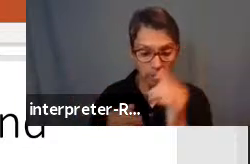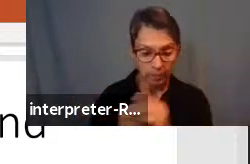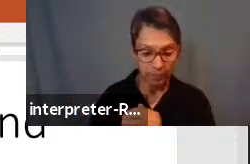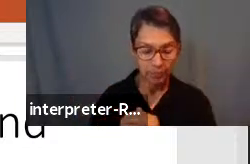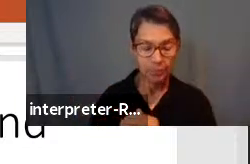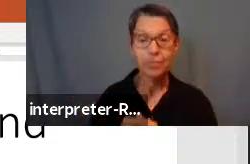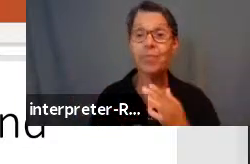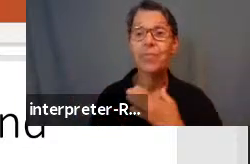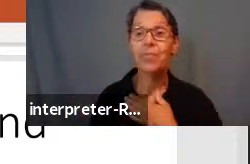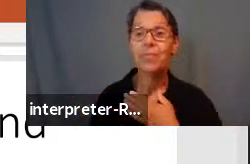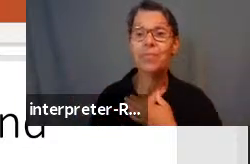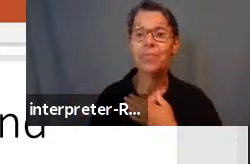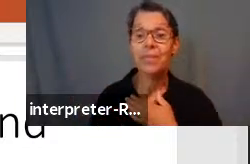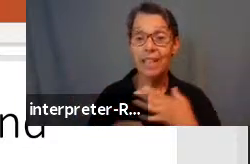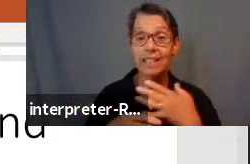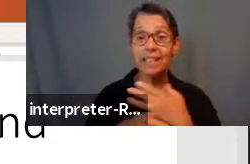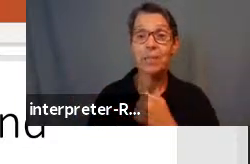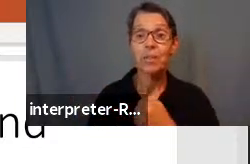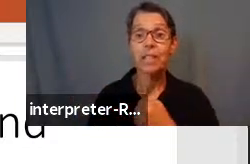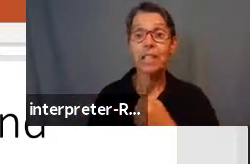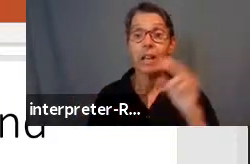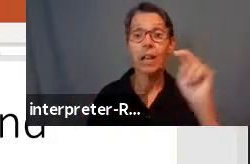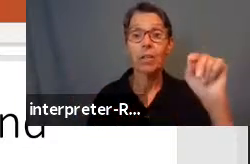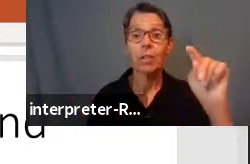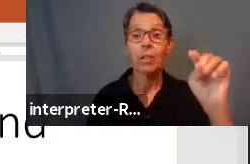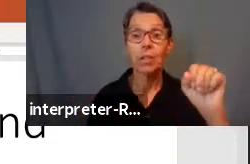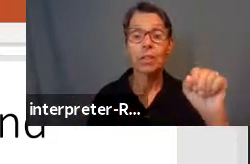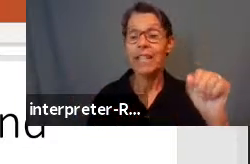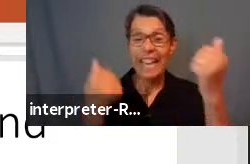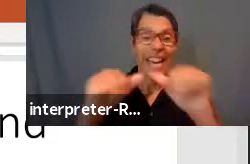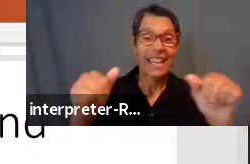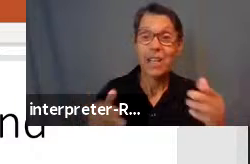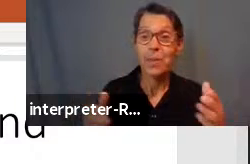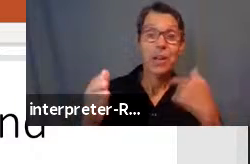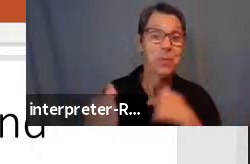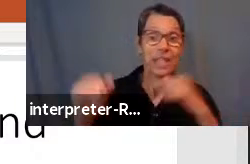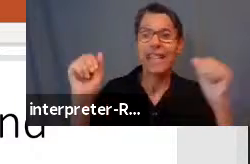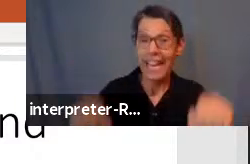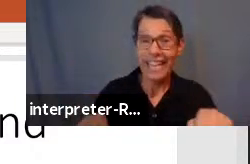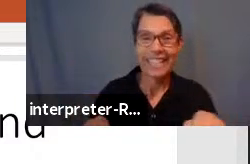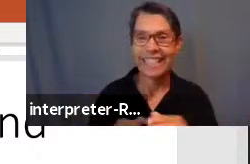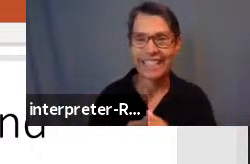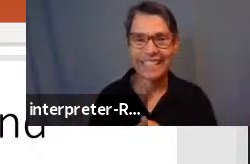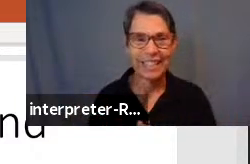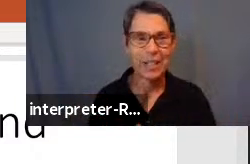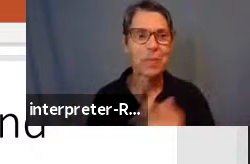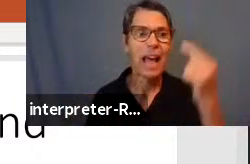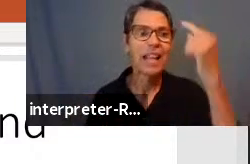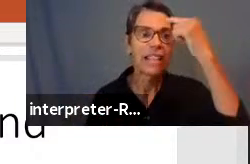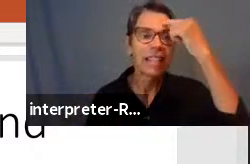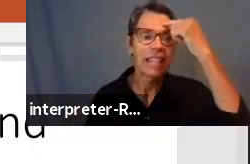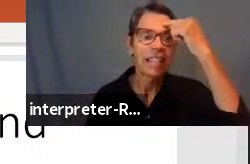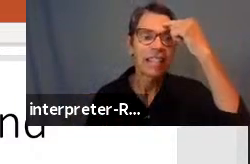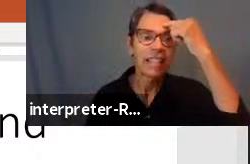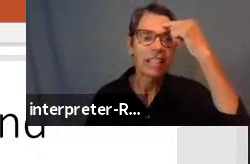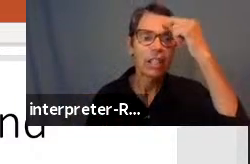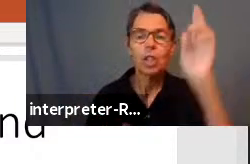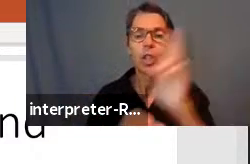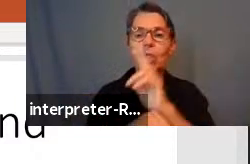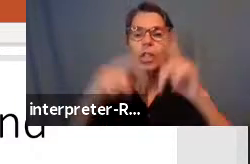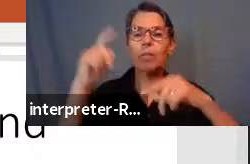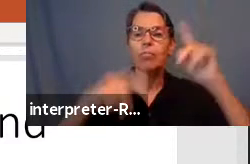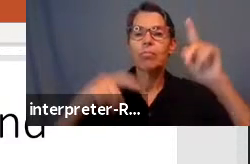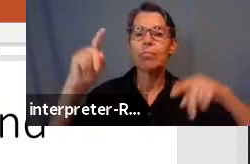my summary of the notes sort of say any way possible, but I think that the use of diverse